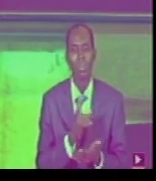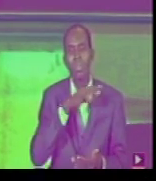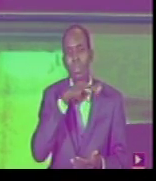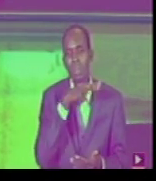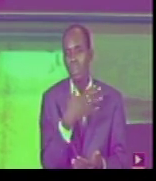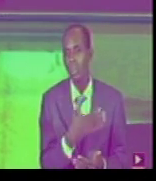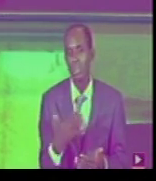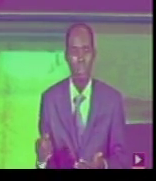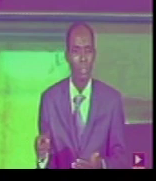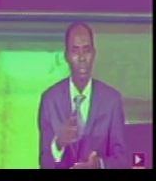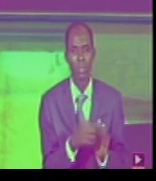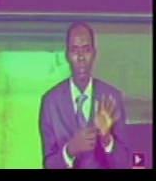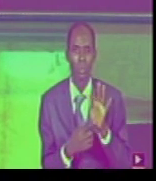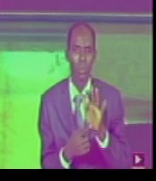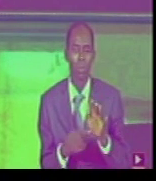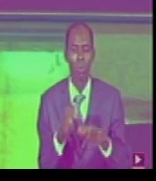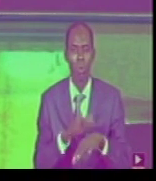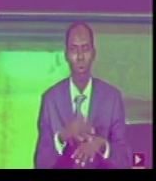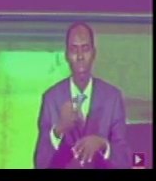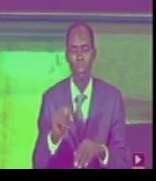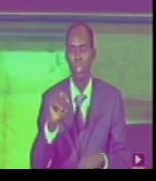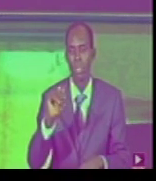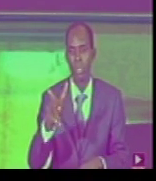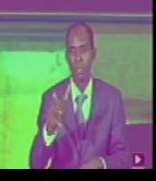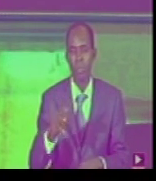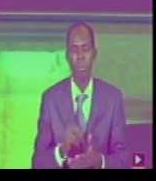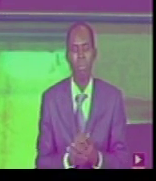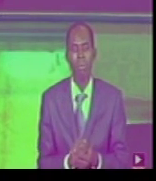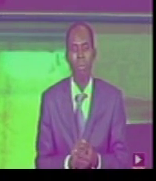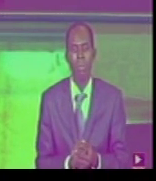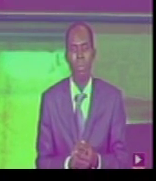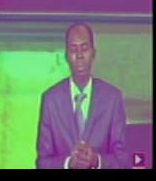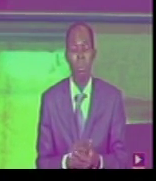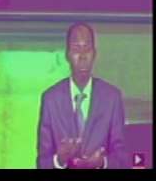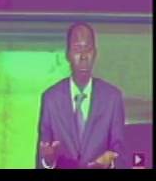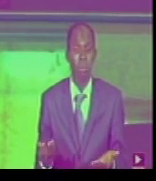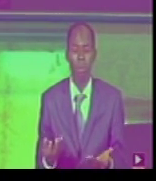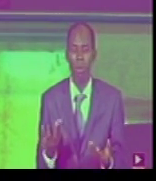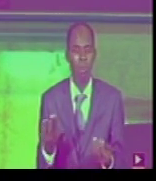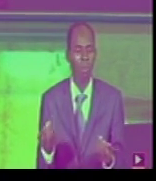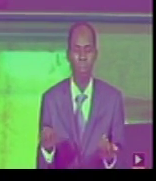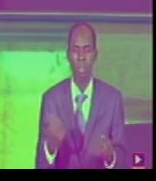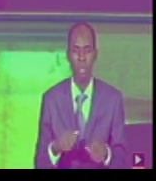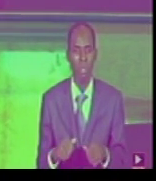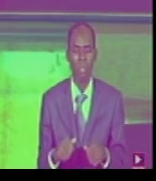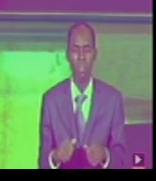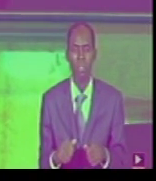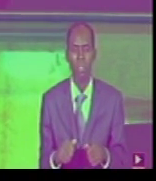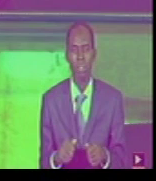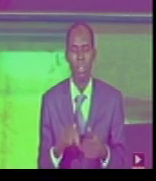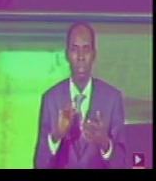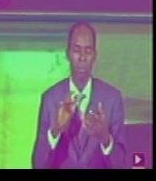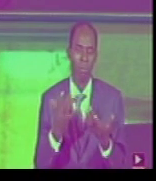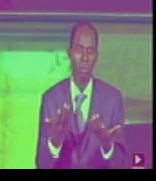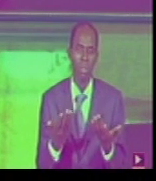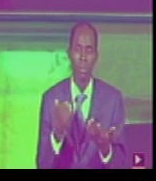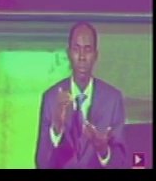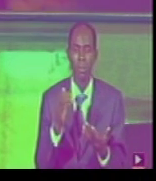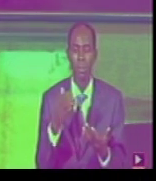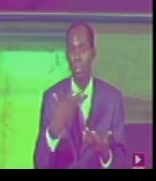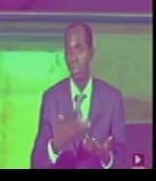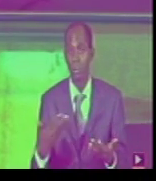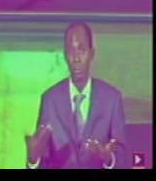show on the screen of any gadget, your eyes will not